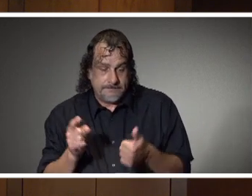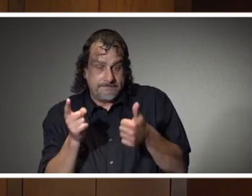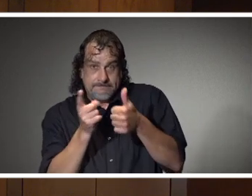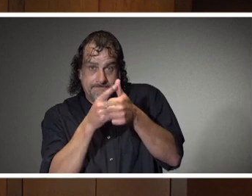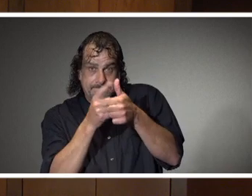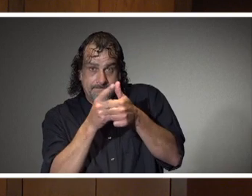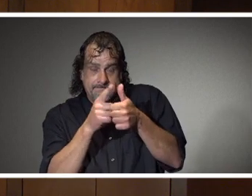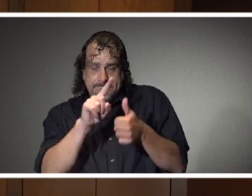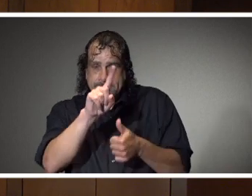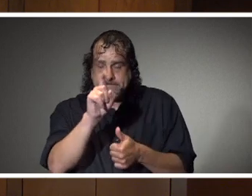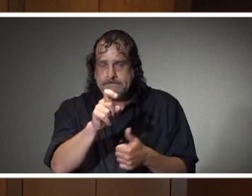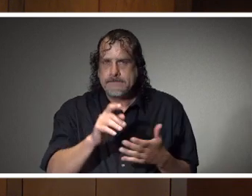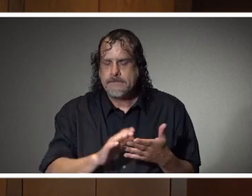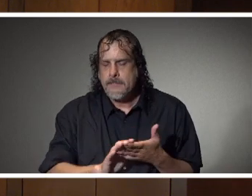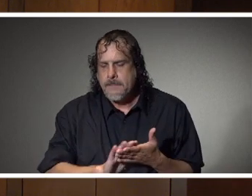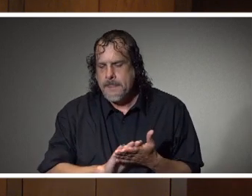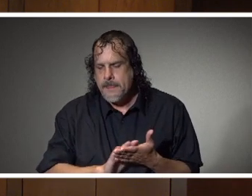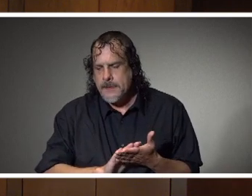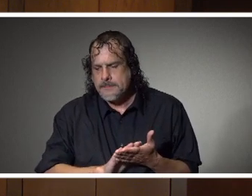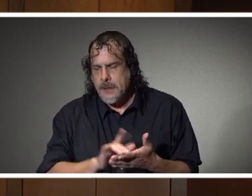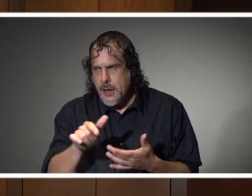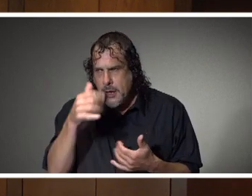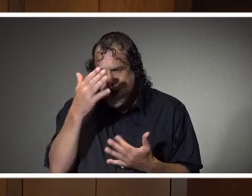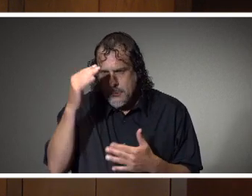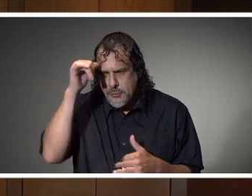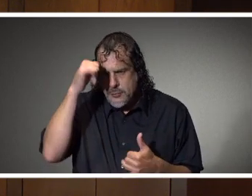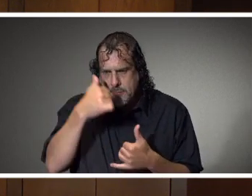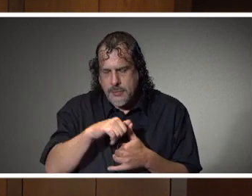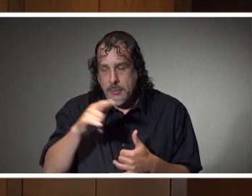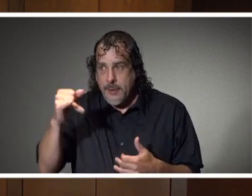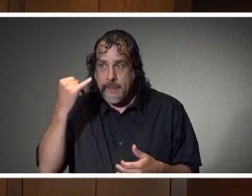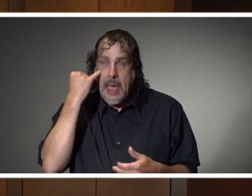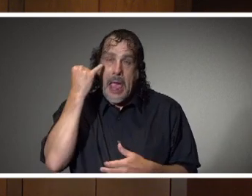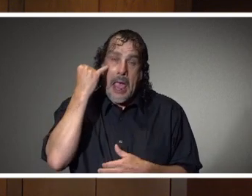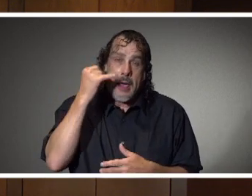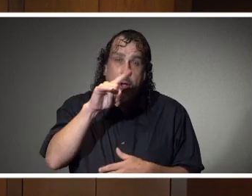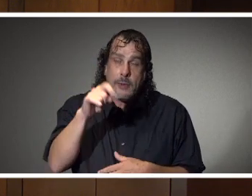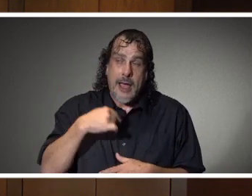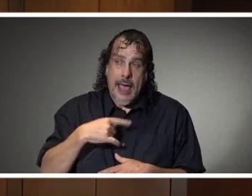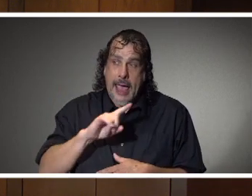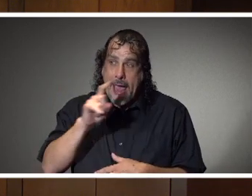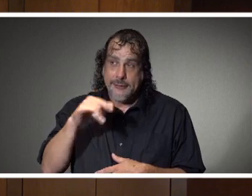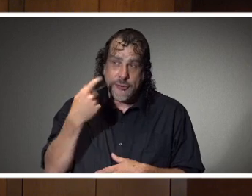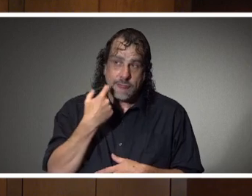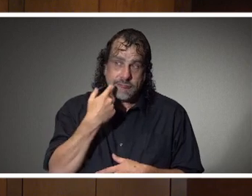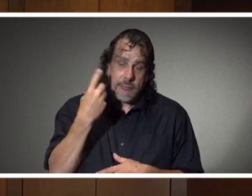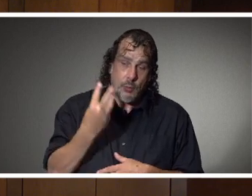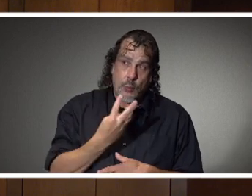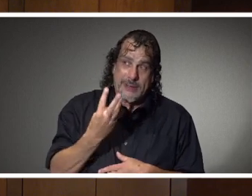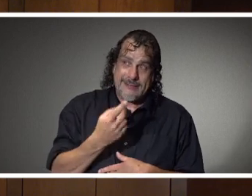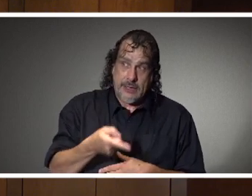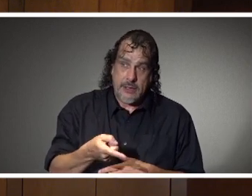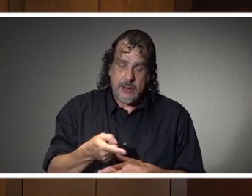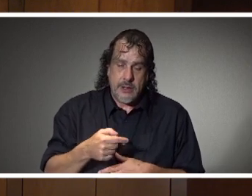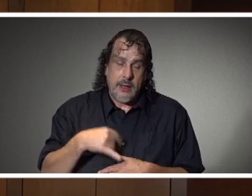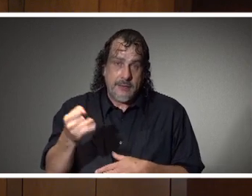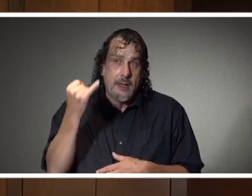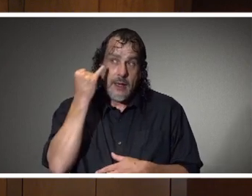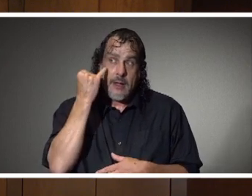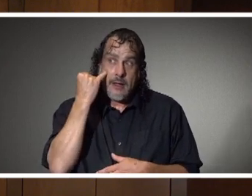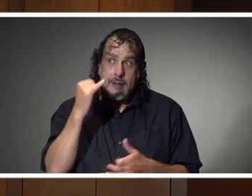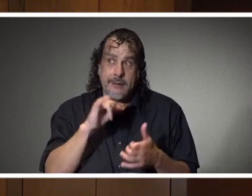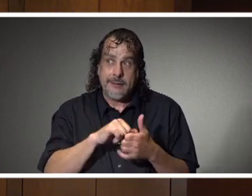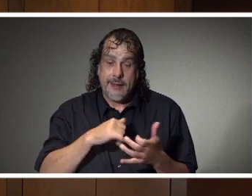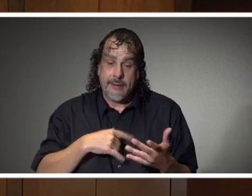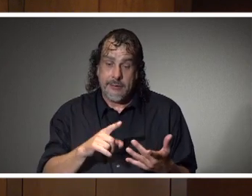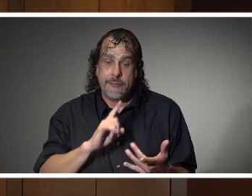one would be, I hope you remember the hypothetical question that I asked you on Wednesday. Well, this hypothetical is actually turned